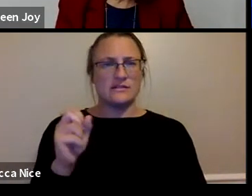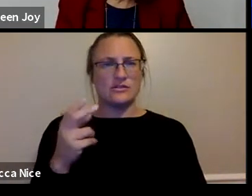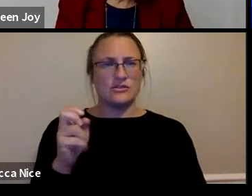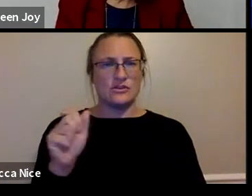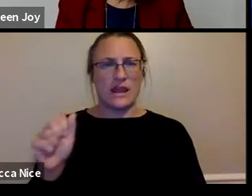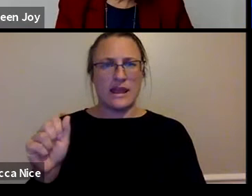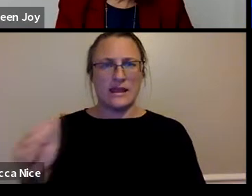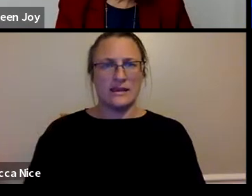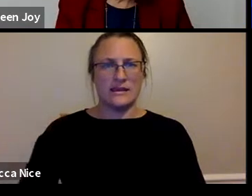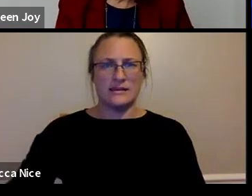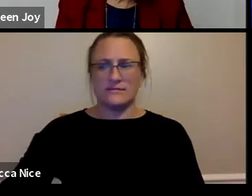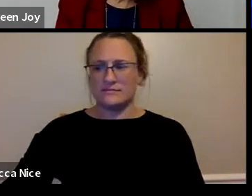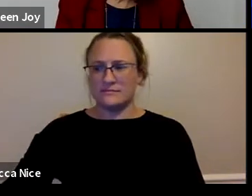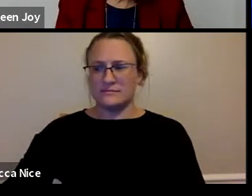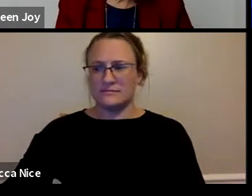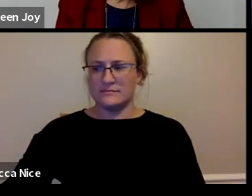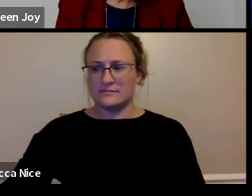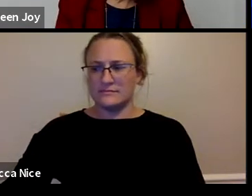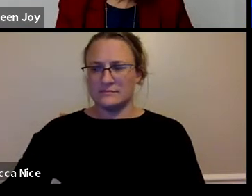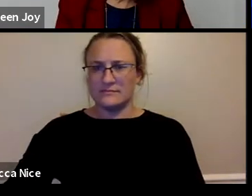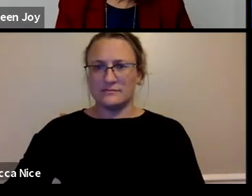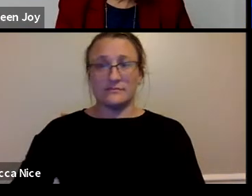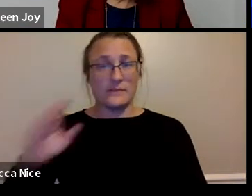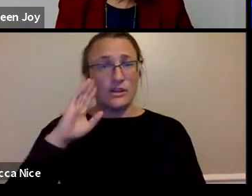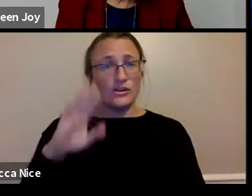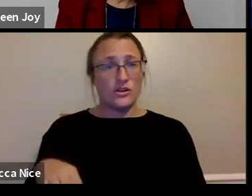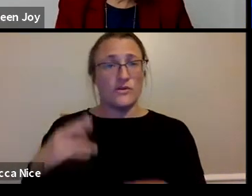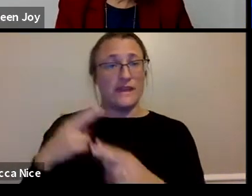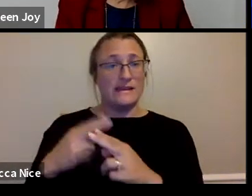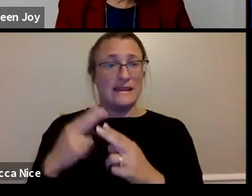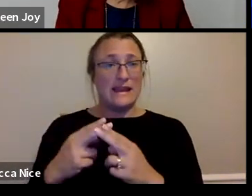They named the stadium after him.